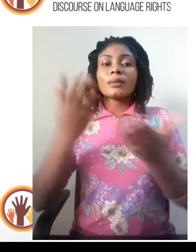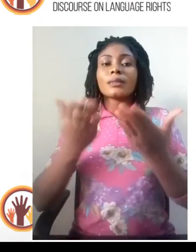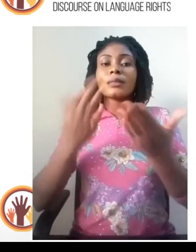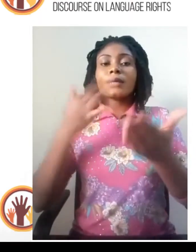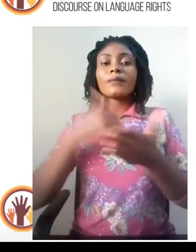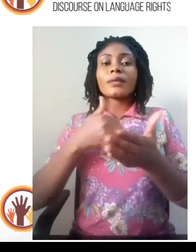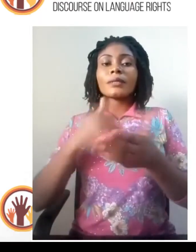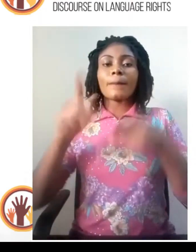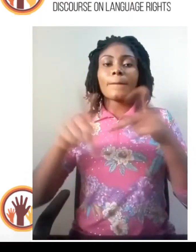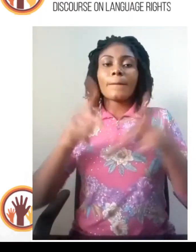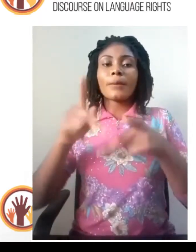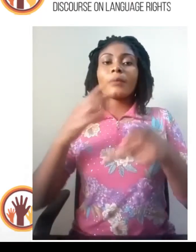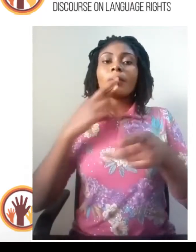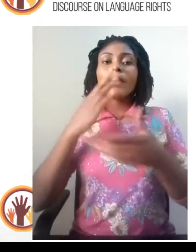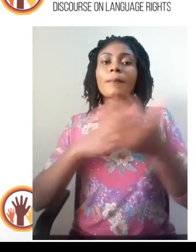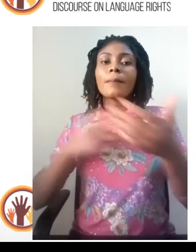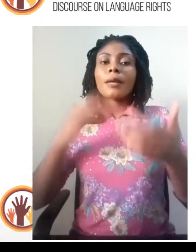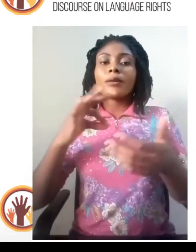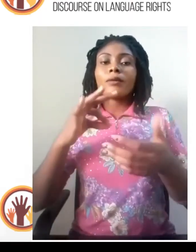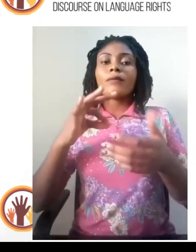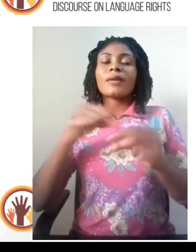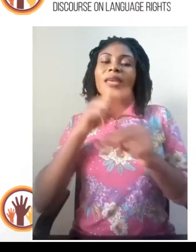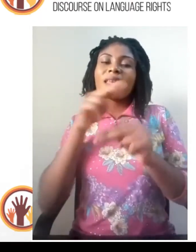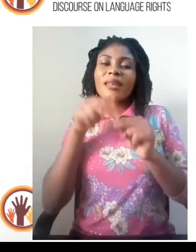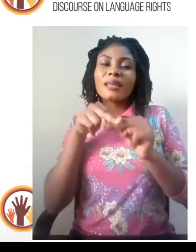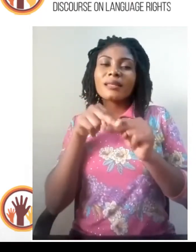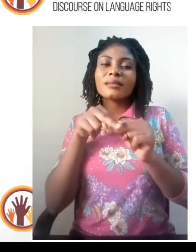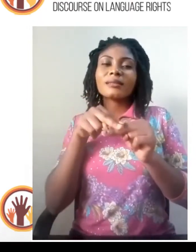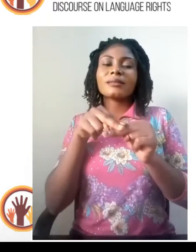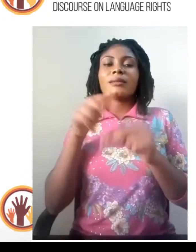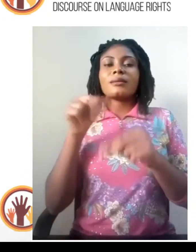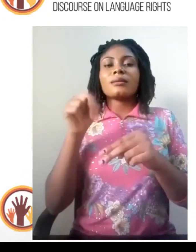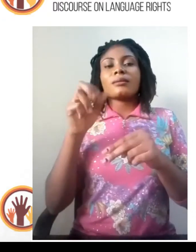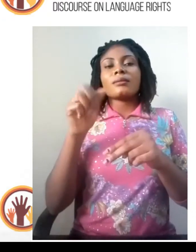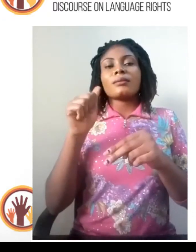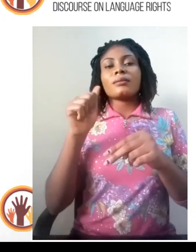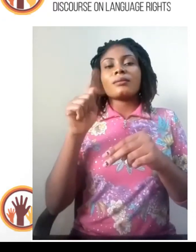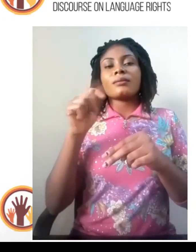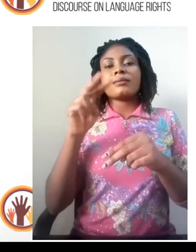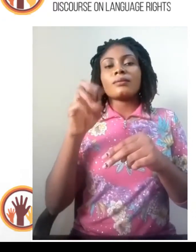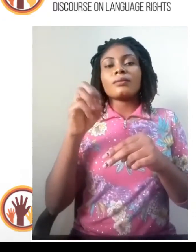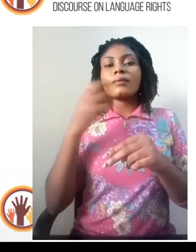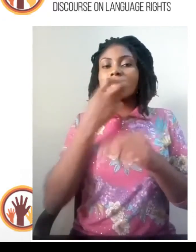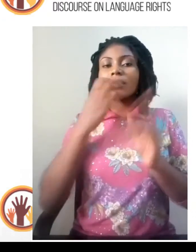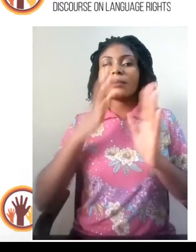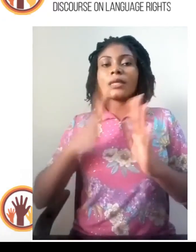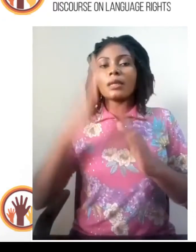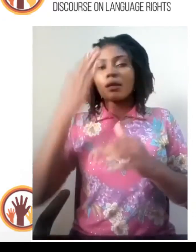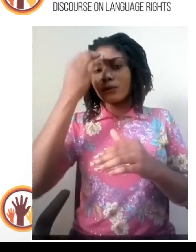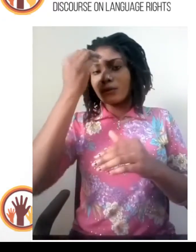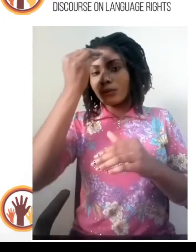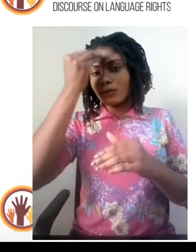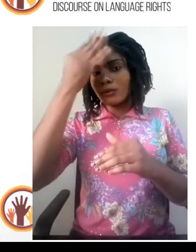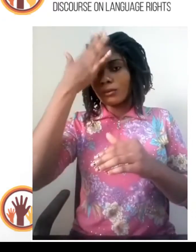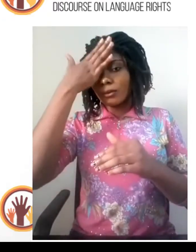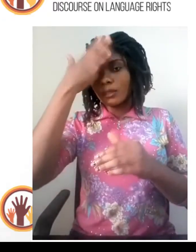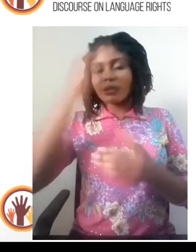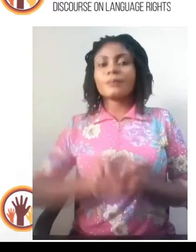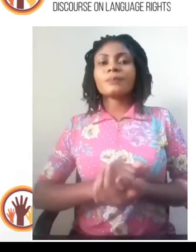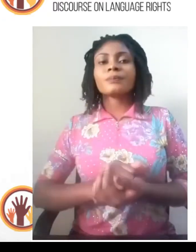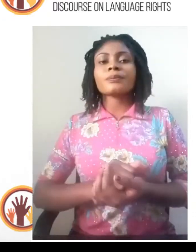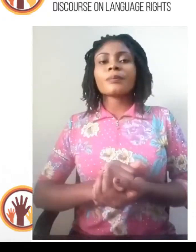people is part of a native speaker's knowledge. So linguists are those